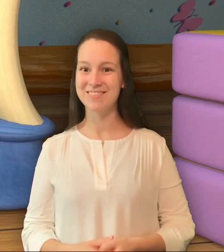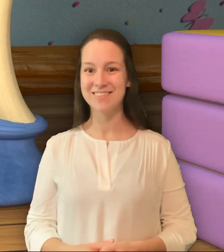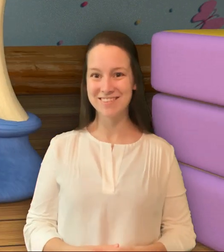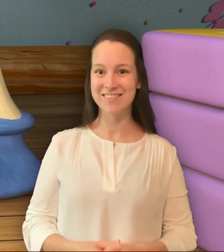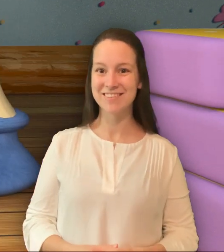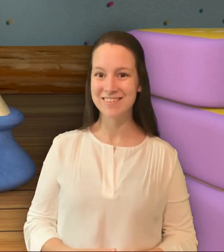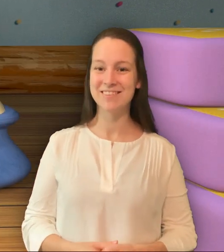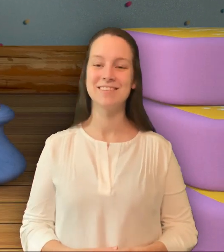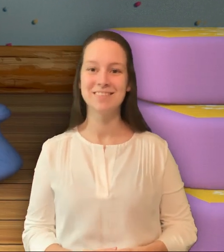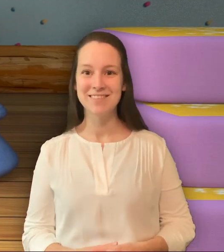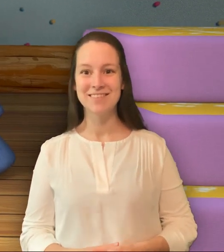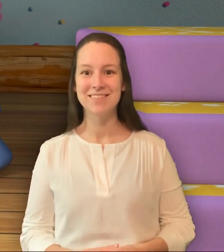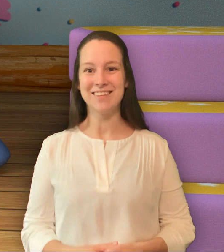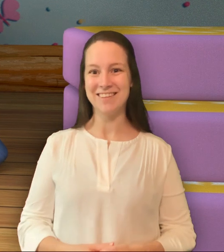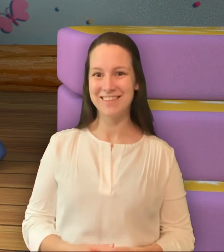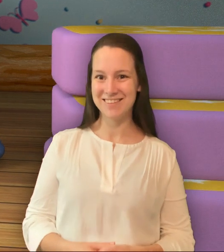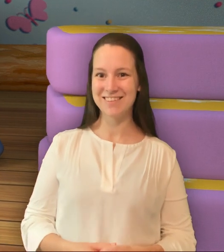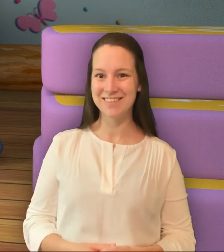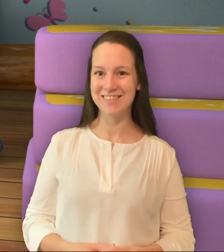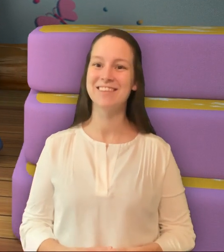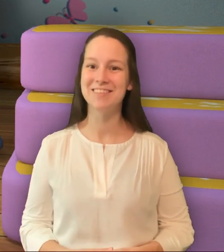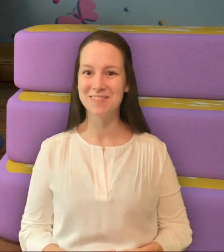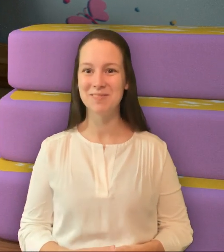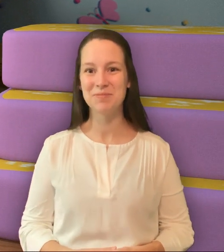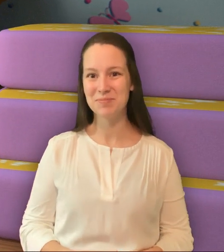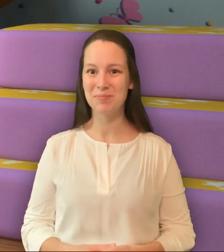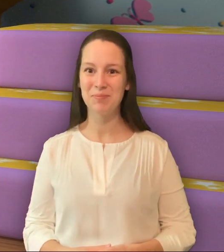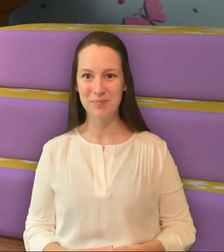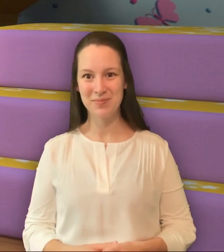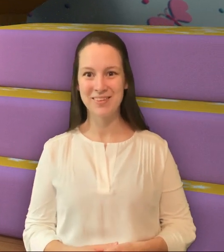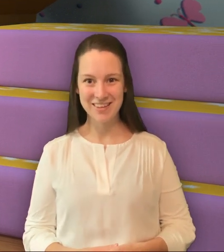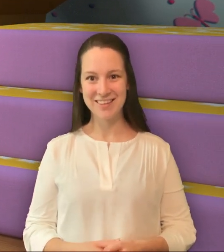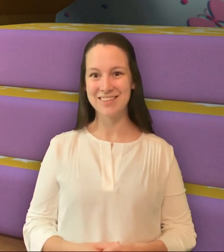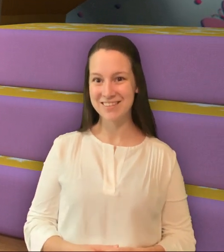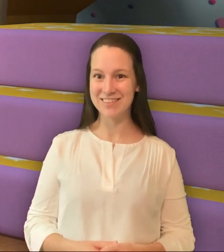I'll back morning with bill, bill, bill